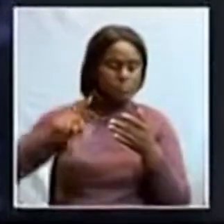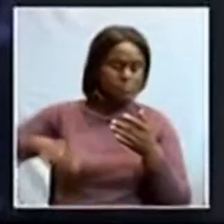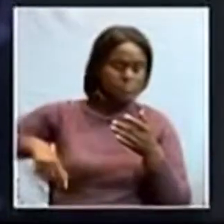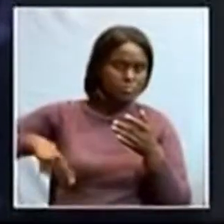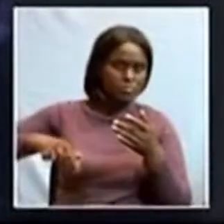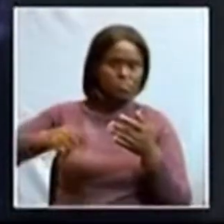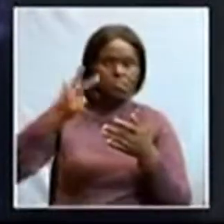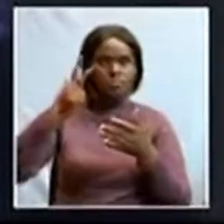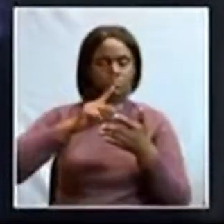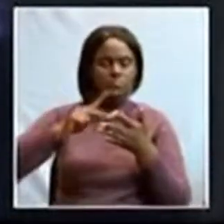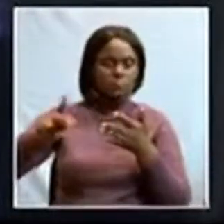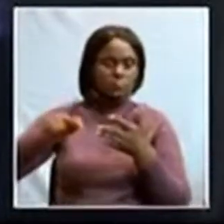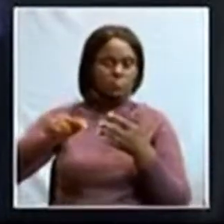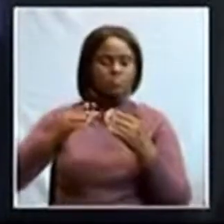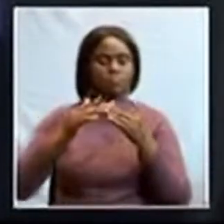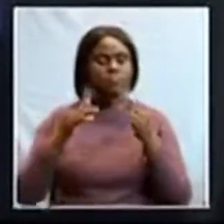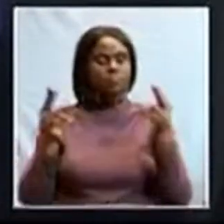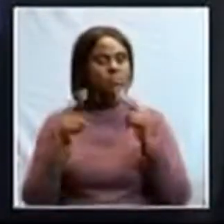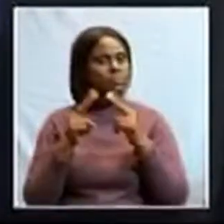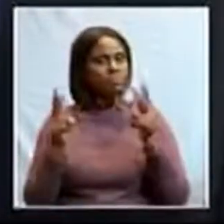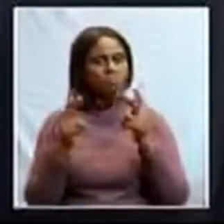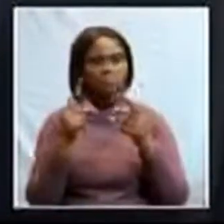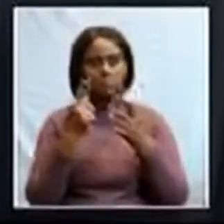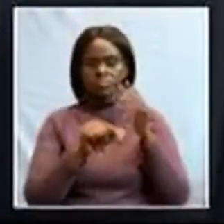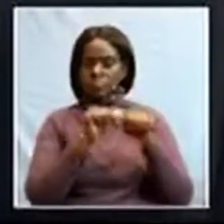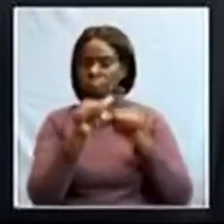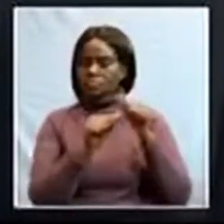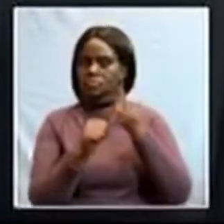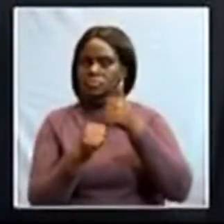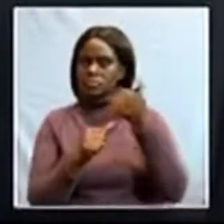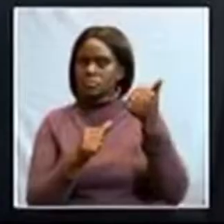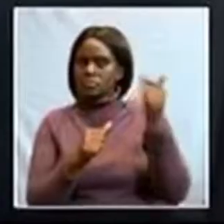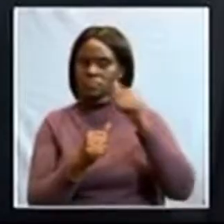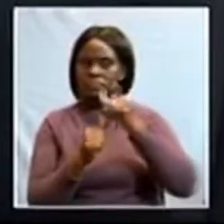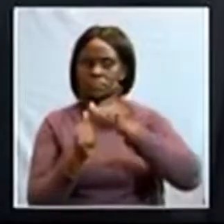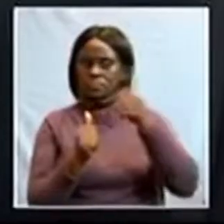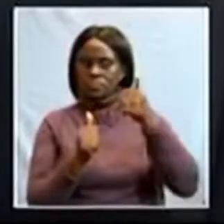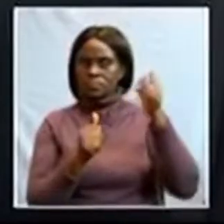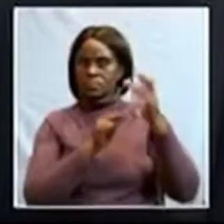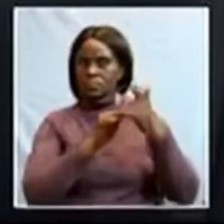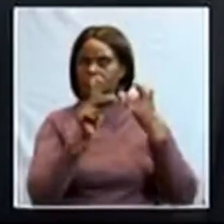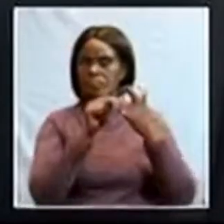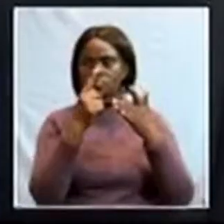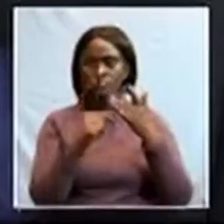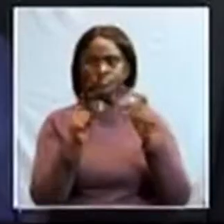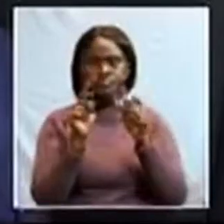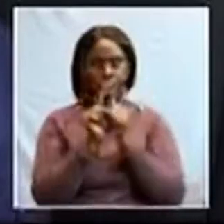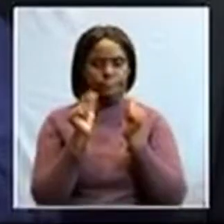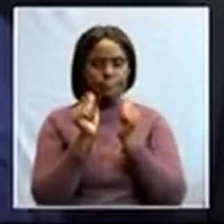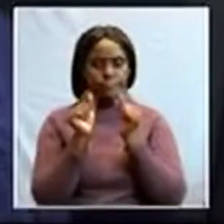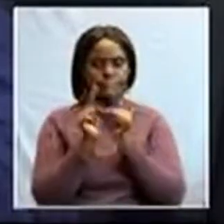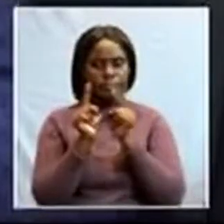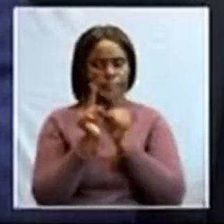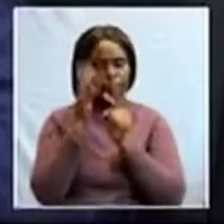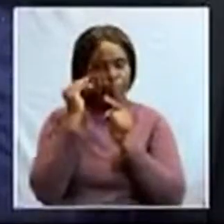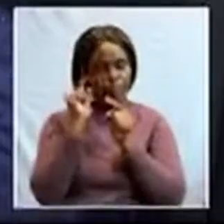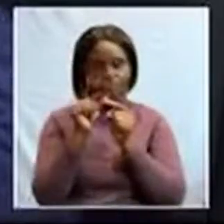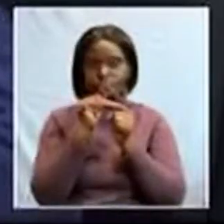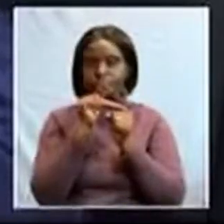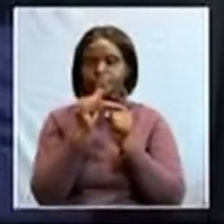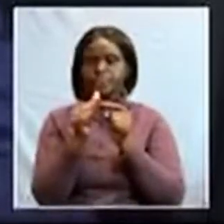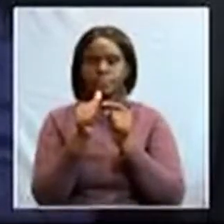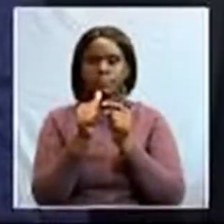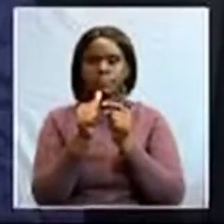weeks. So what about the remaining weeks? And why didn't you